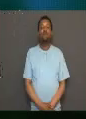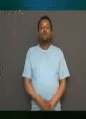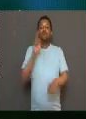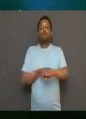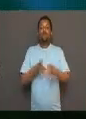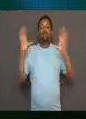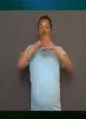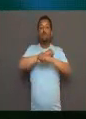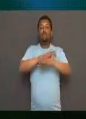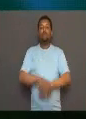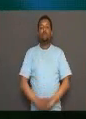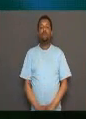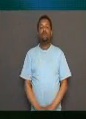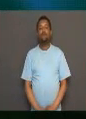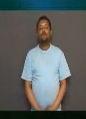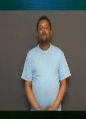Time's up.